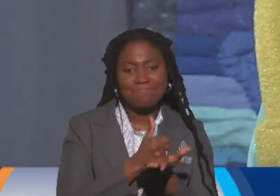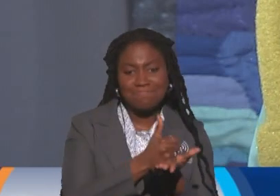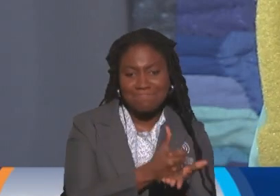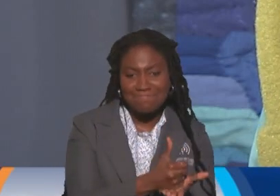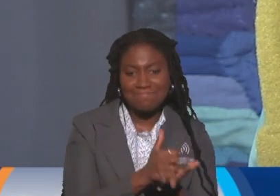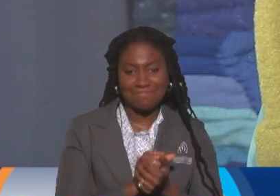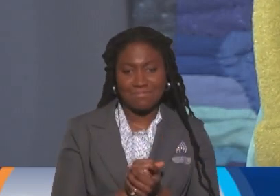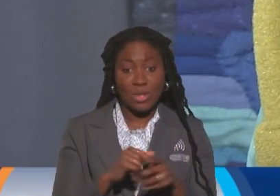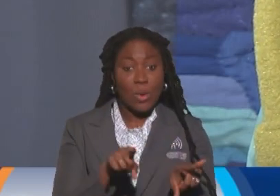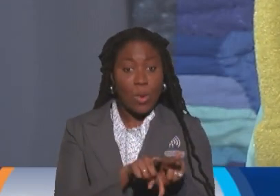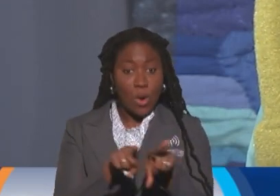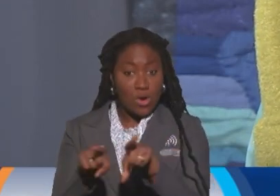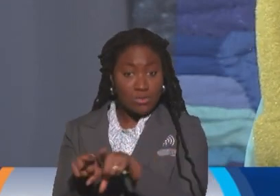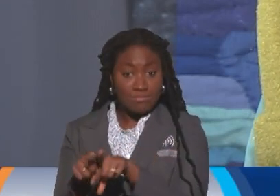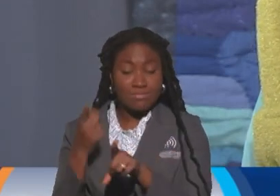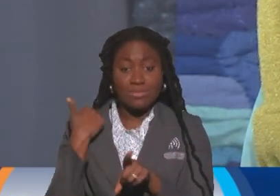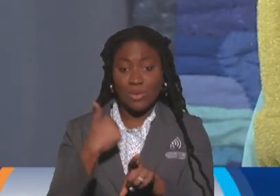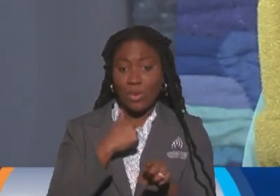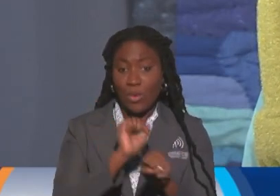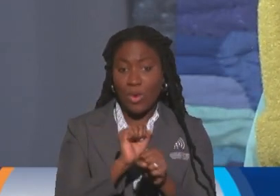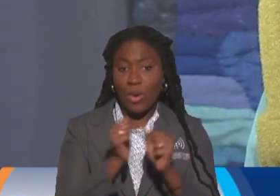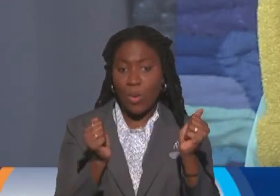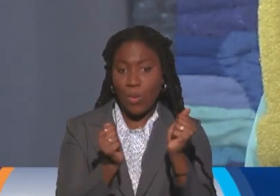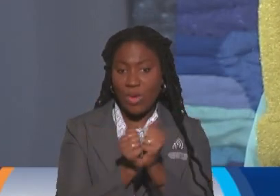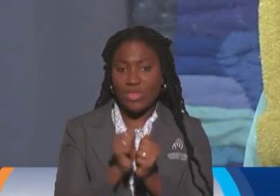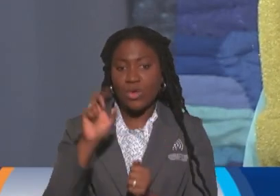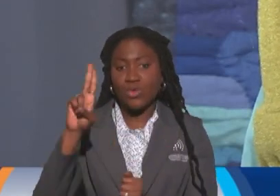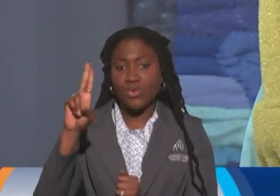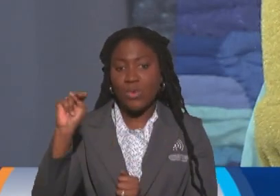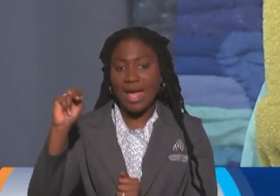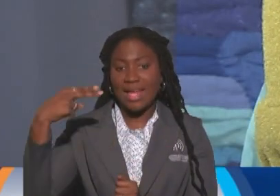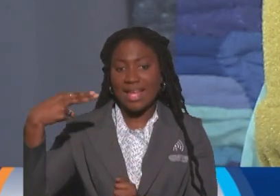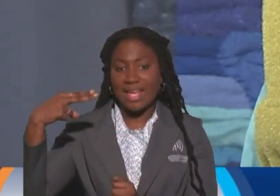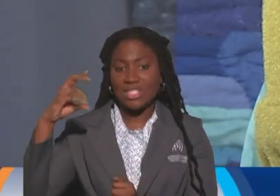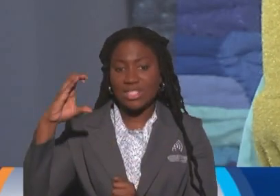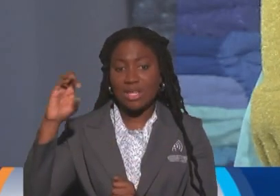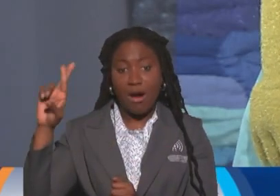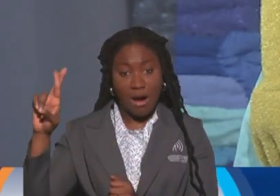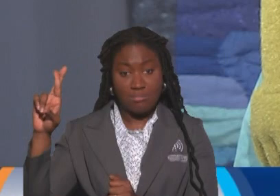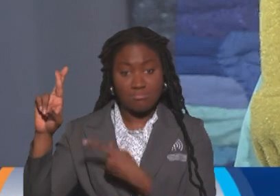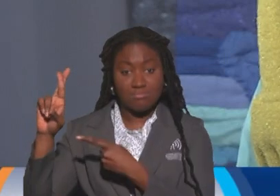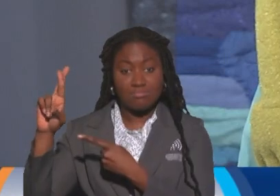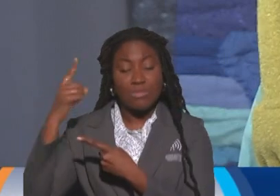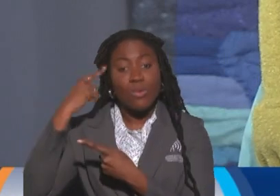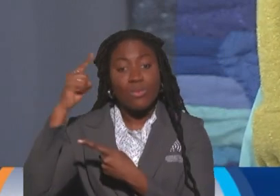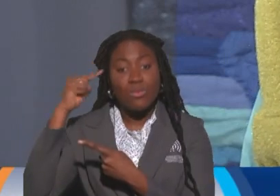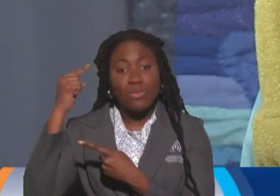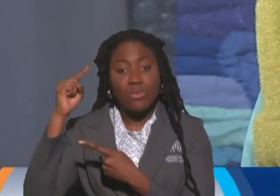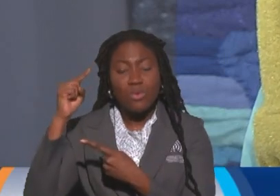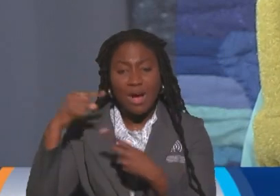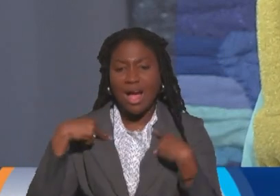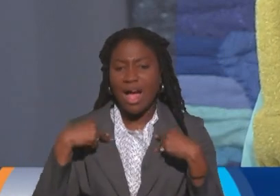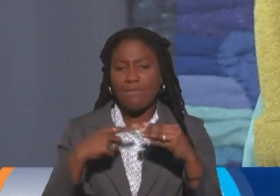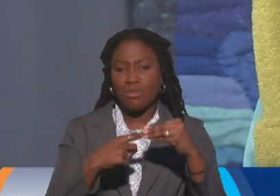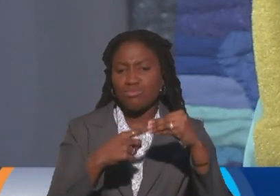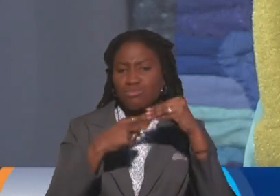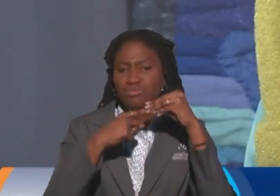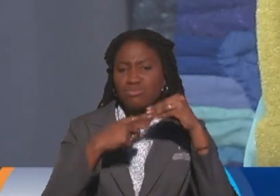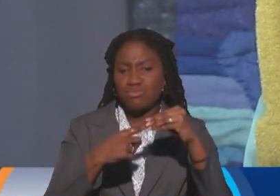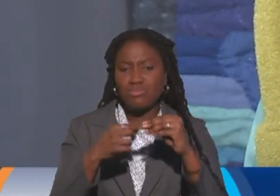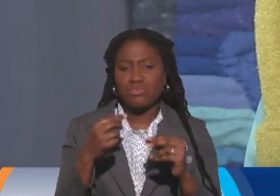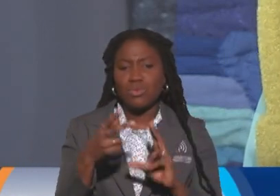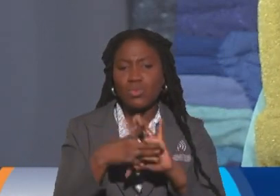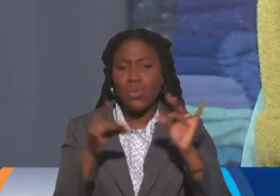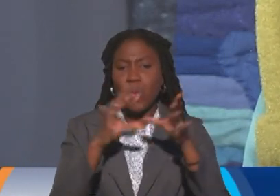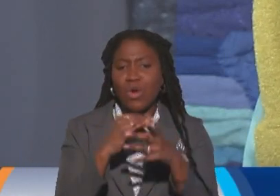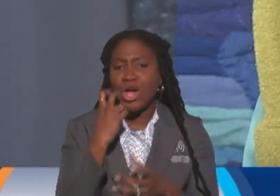inclusive, we are also working with the UNHCR to have a special bilingual storytelling session